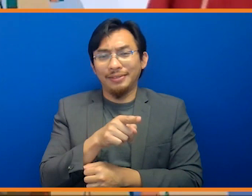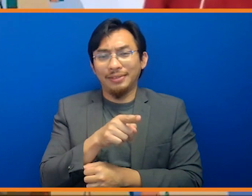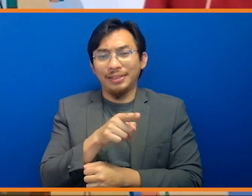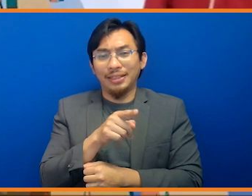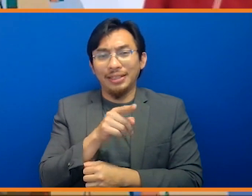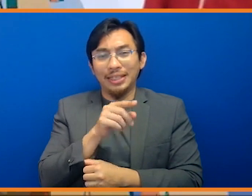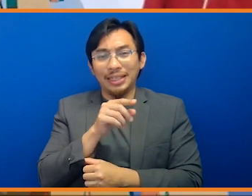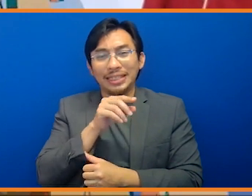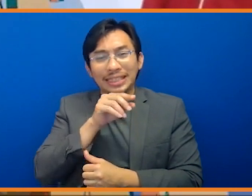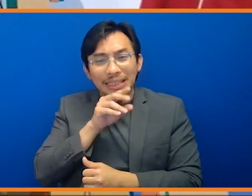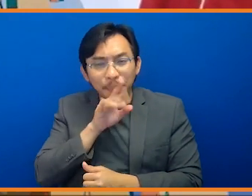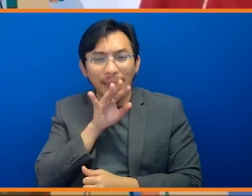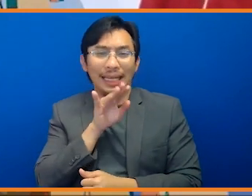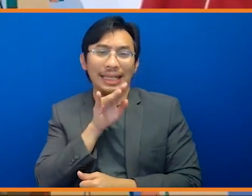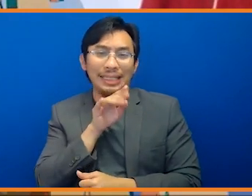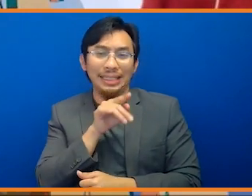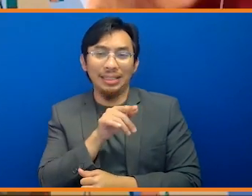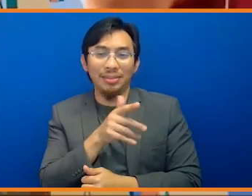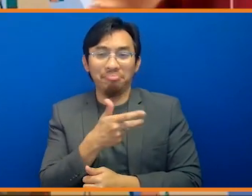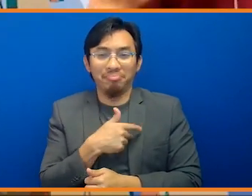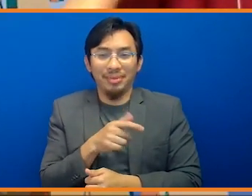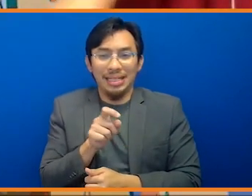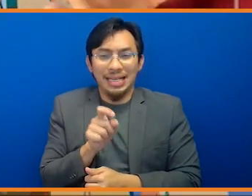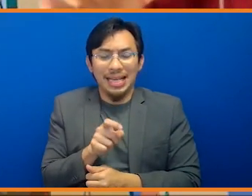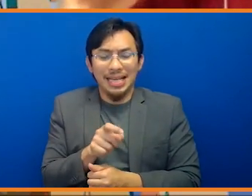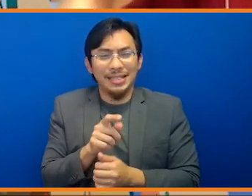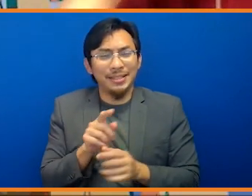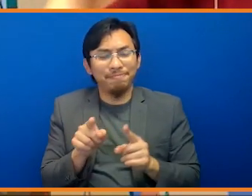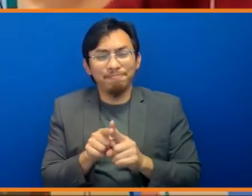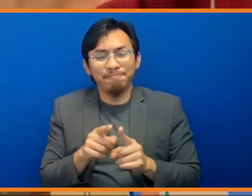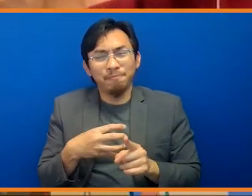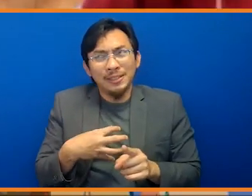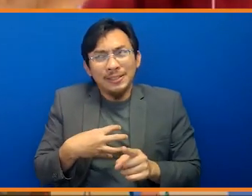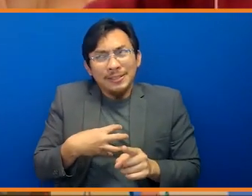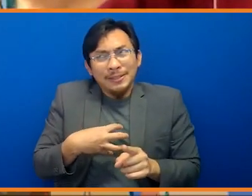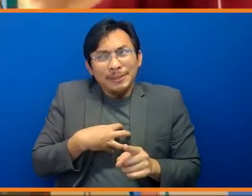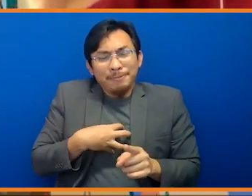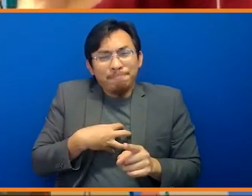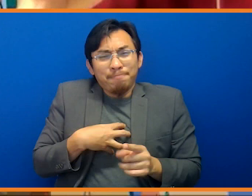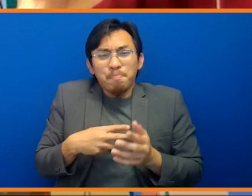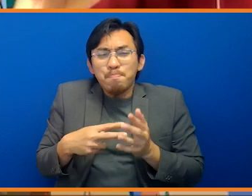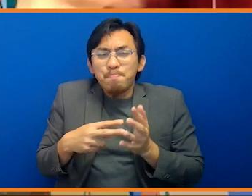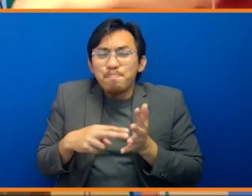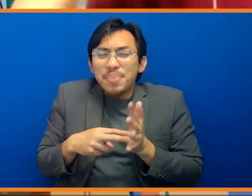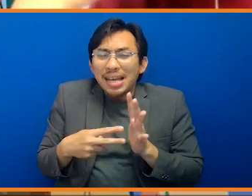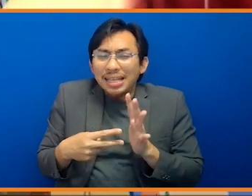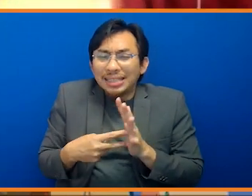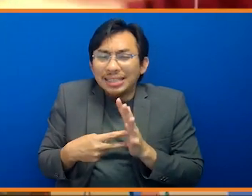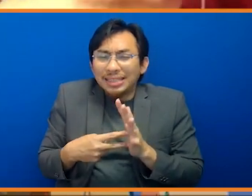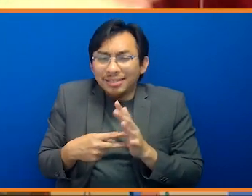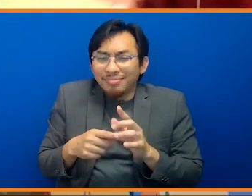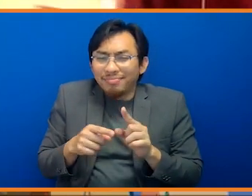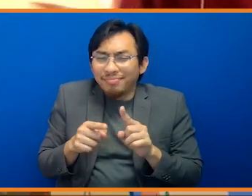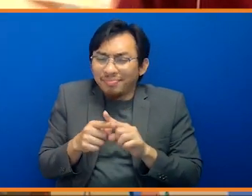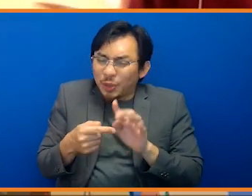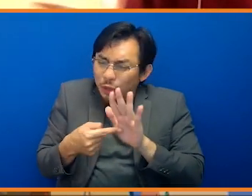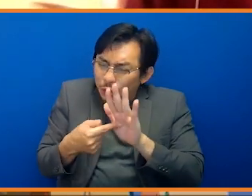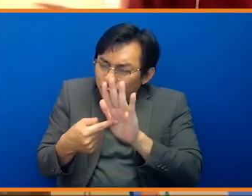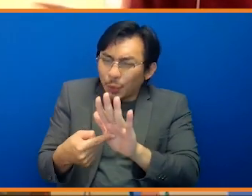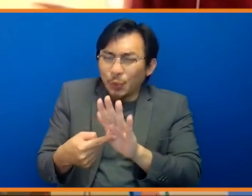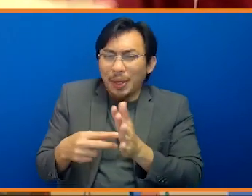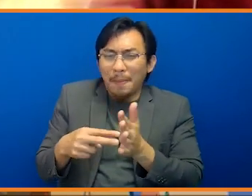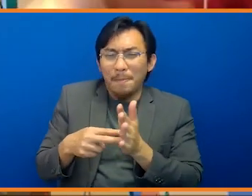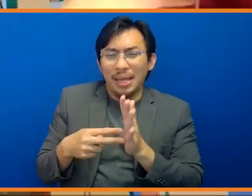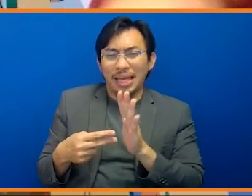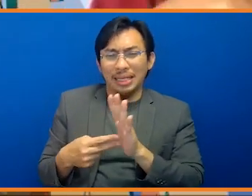speak out. So we need to sense the meaning. We need to implicate the meaning.